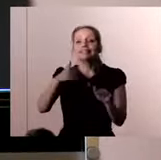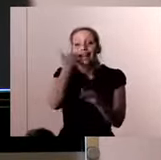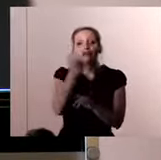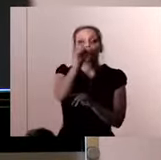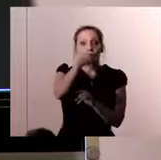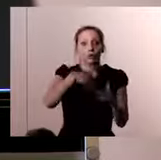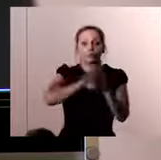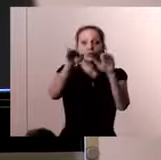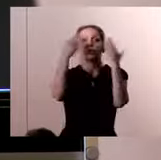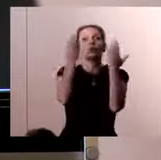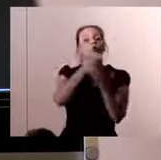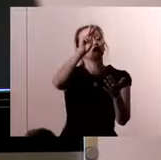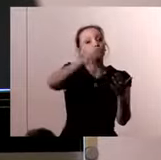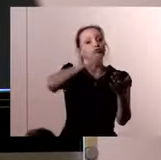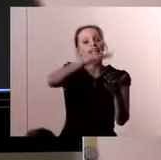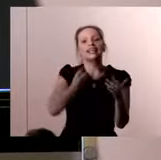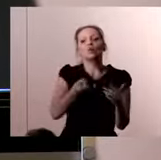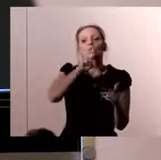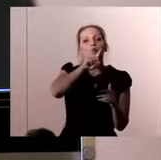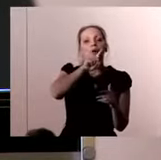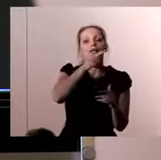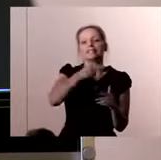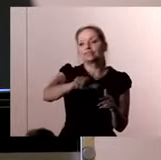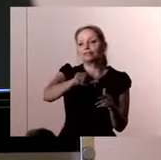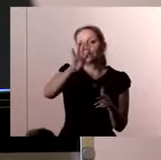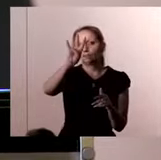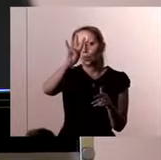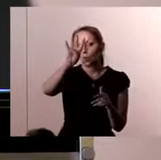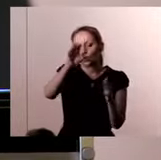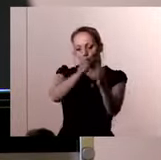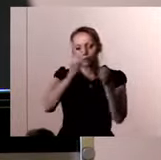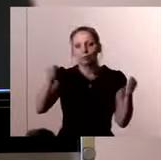reading 174 newspapers every day.